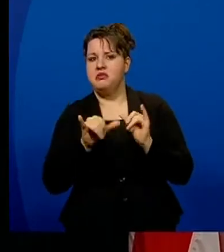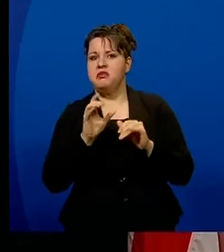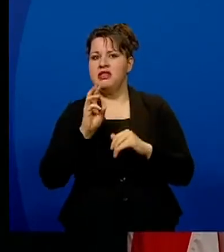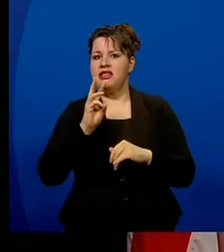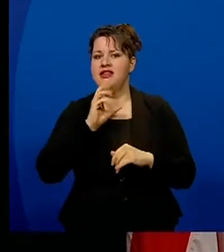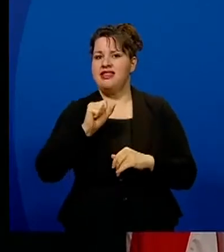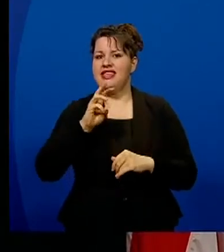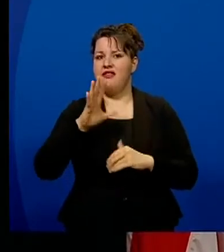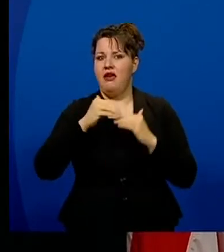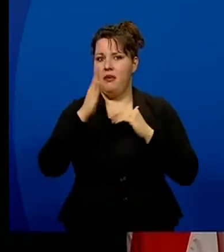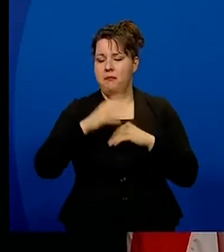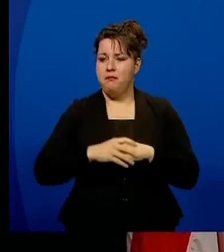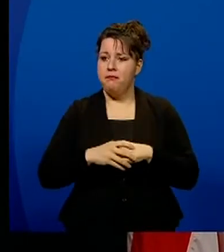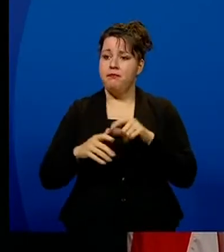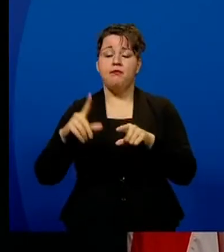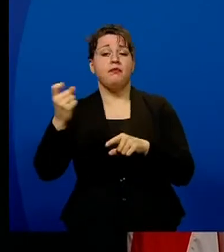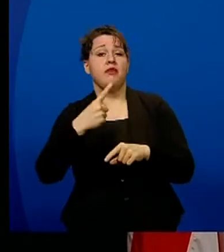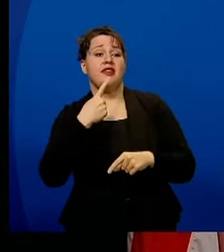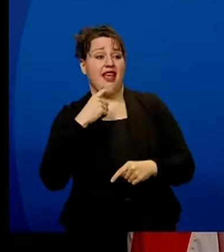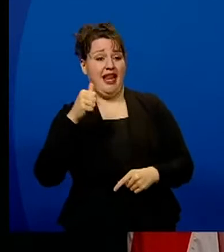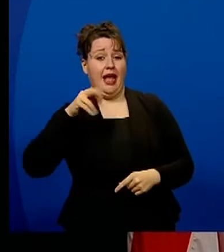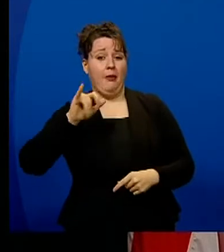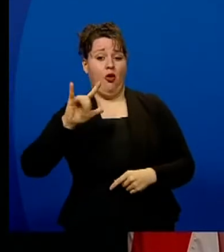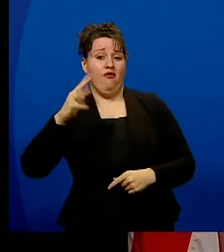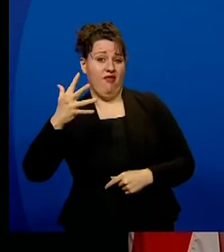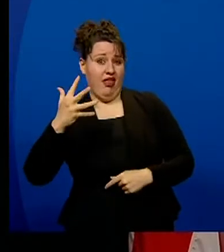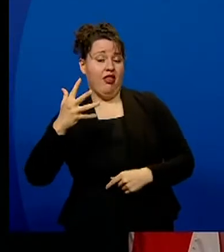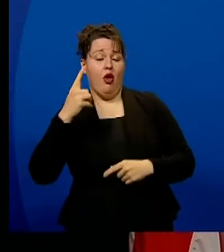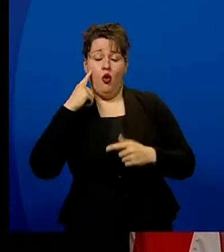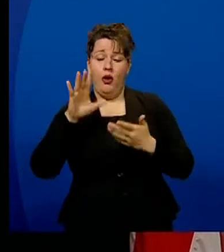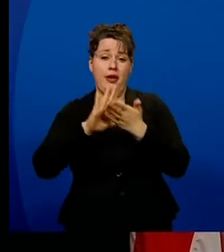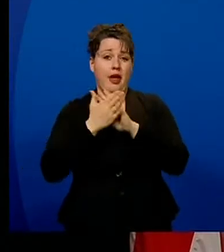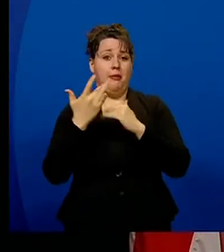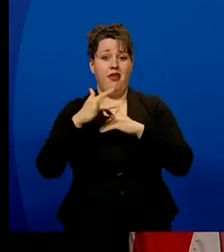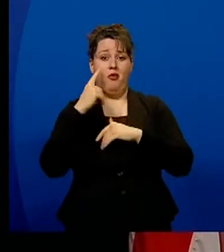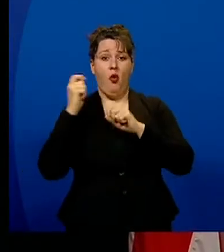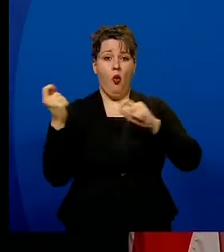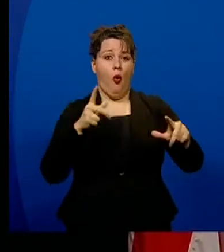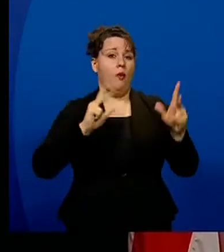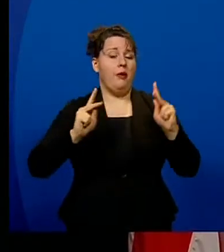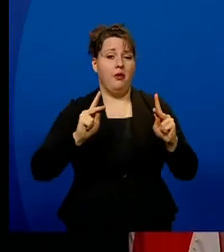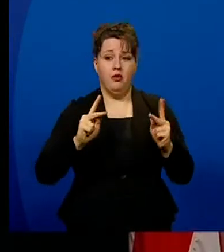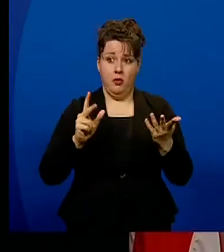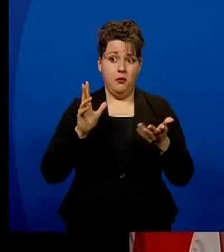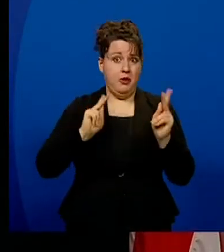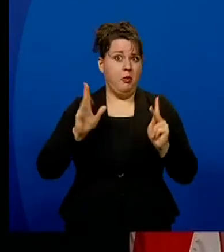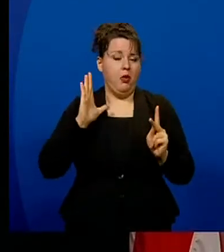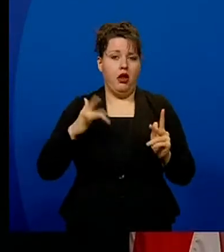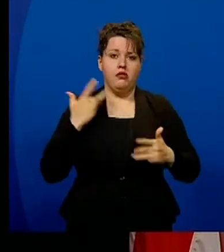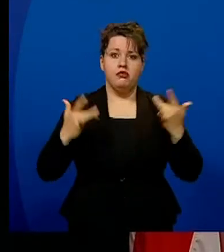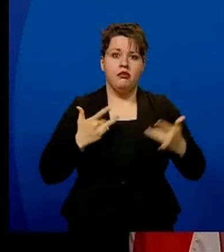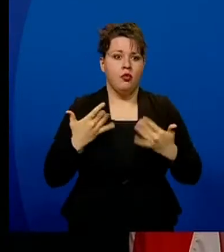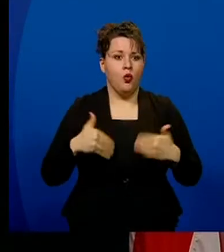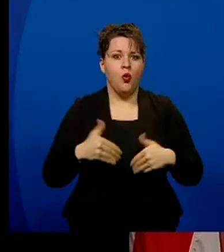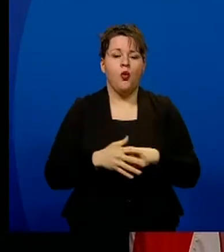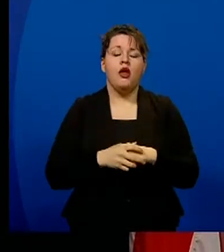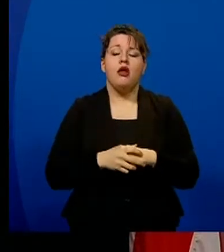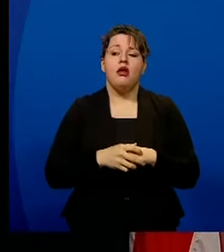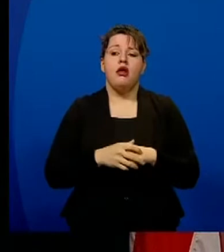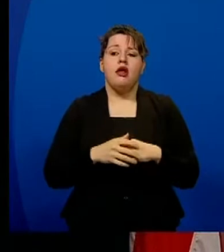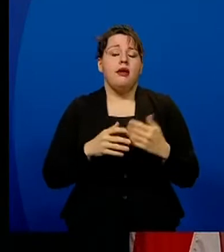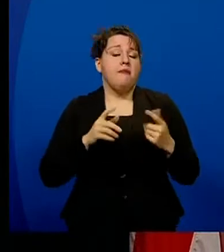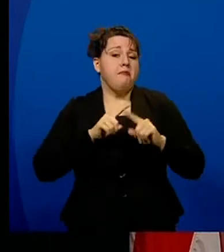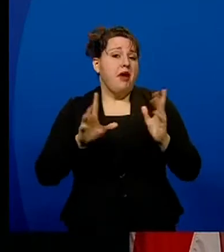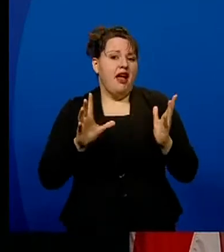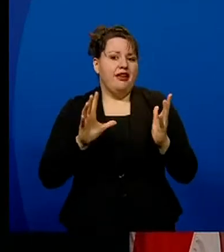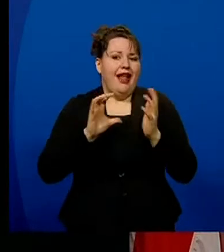starting April 5th, if all goes right here, it'd be for everybody. So obviously people are going to be pretty excited hearing those words come. But how